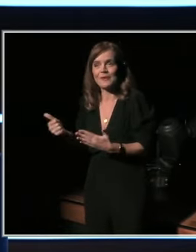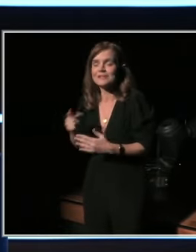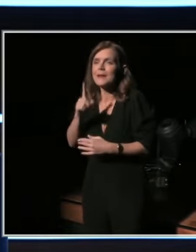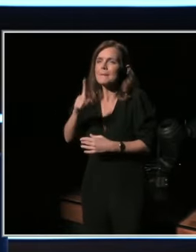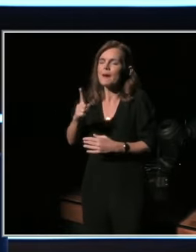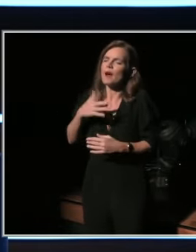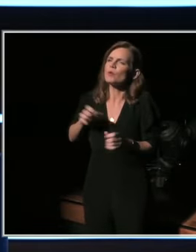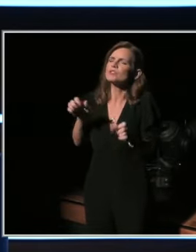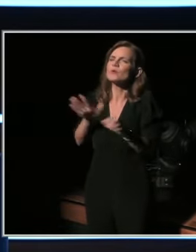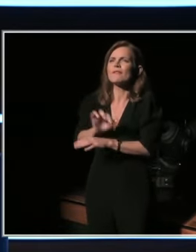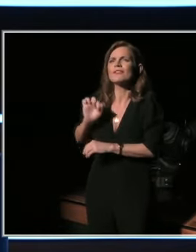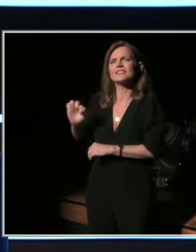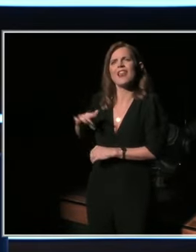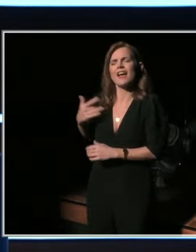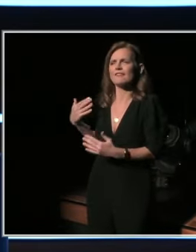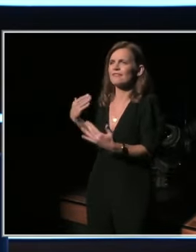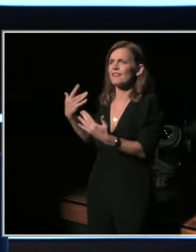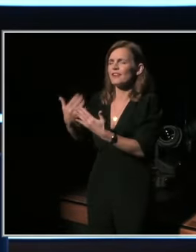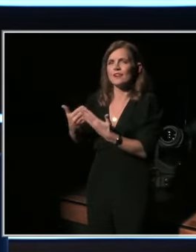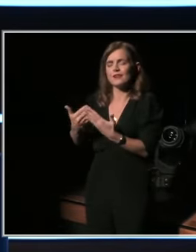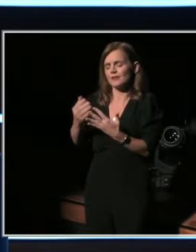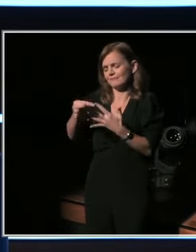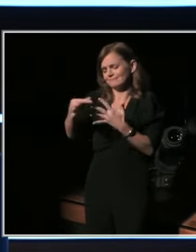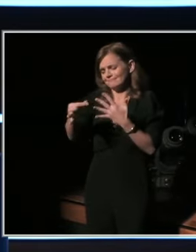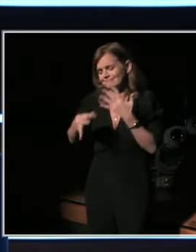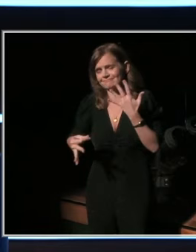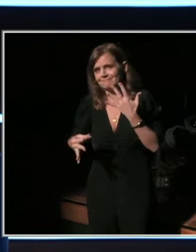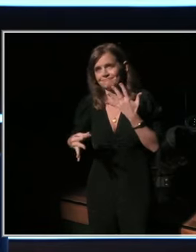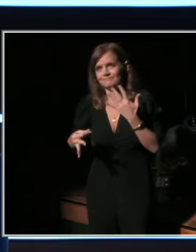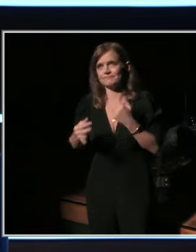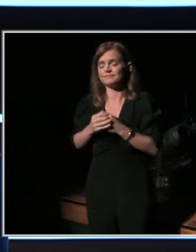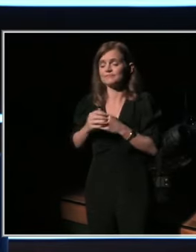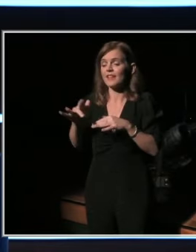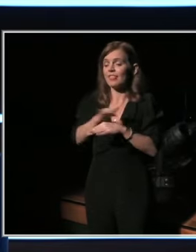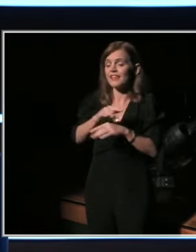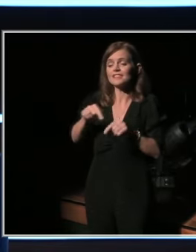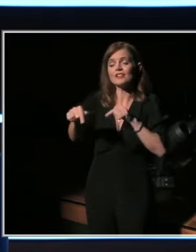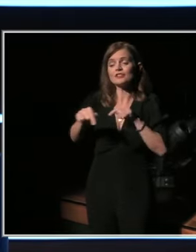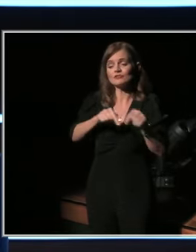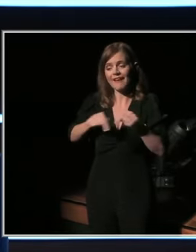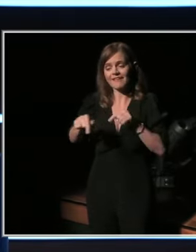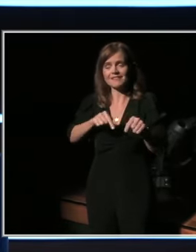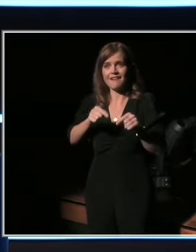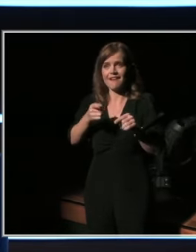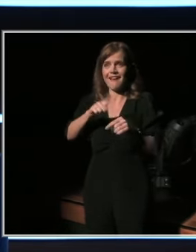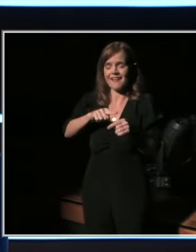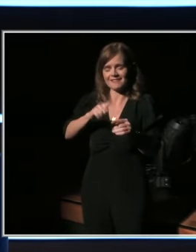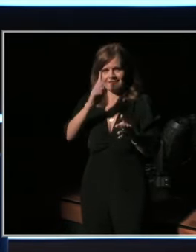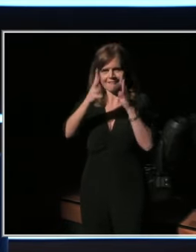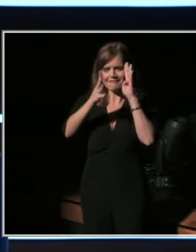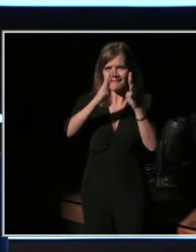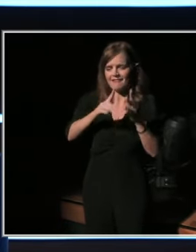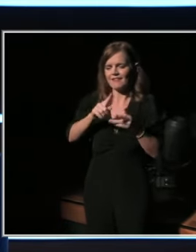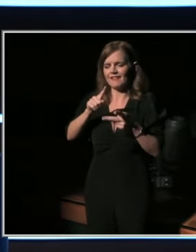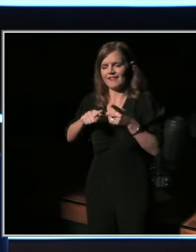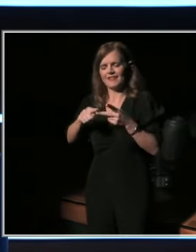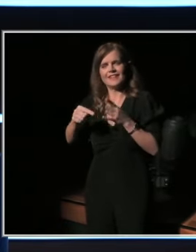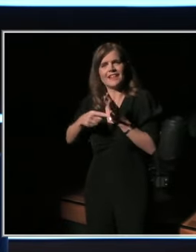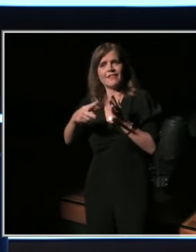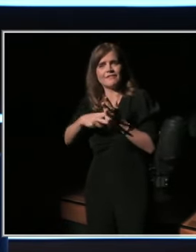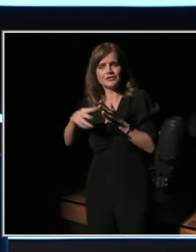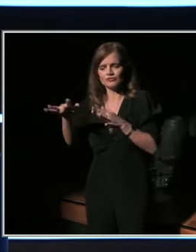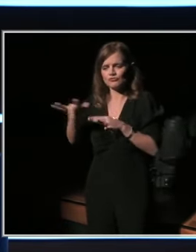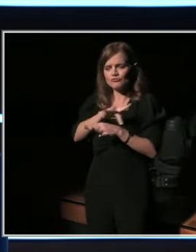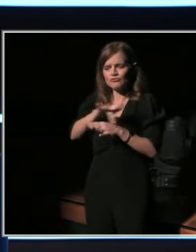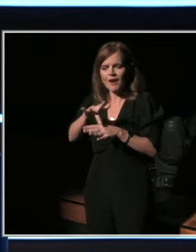cover Roger's remarkable life of many parts. Theatre director and impresario, television drama director,